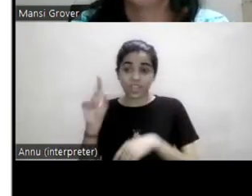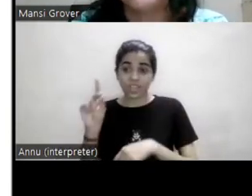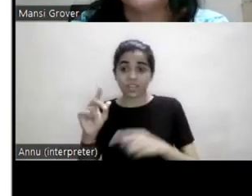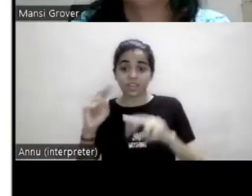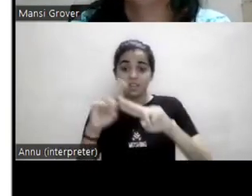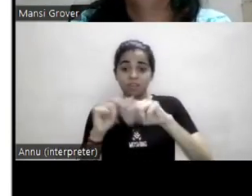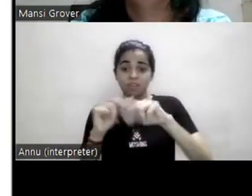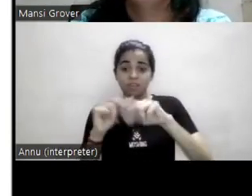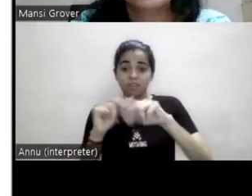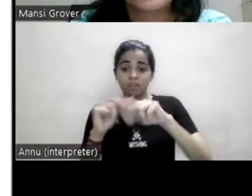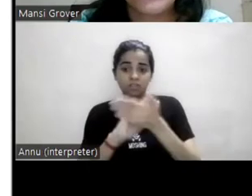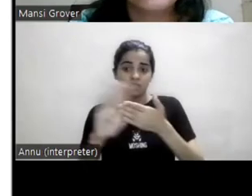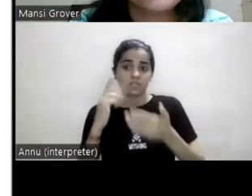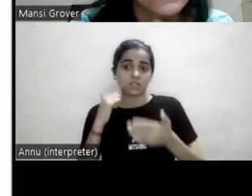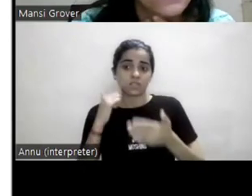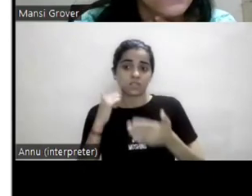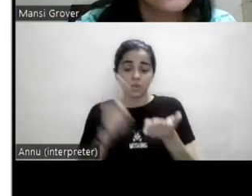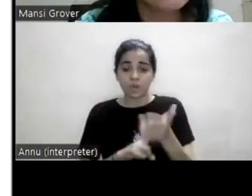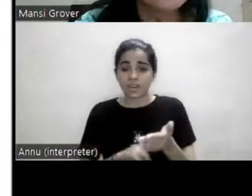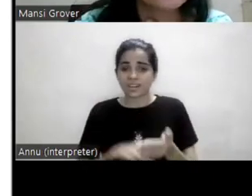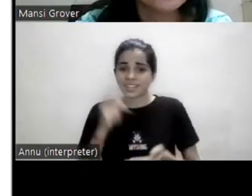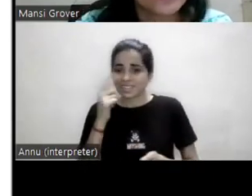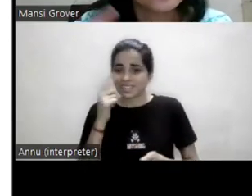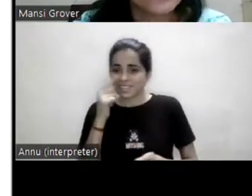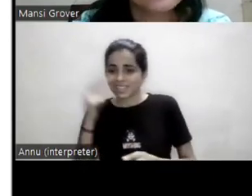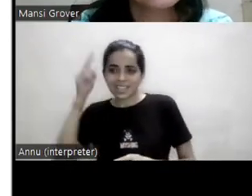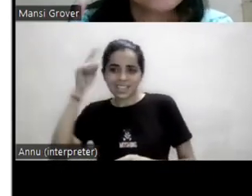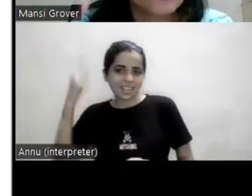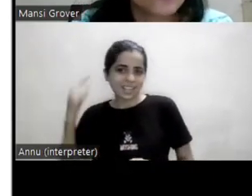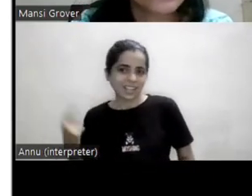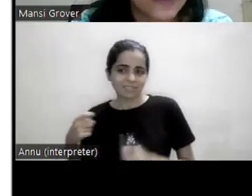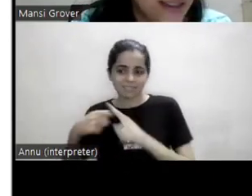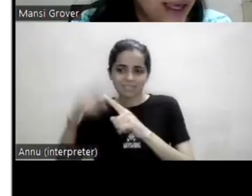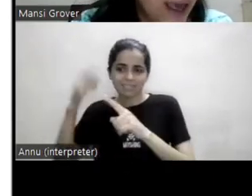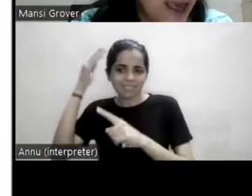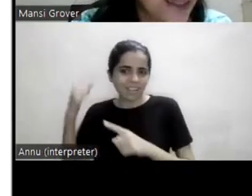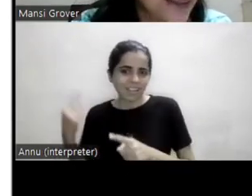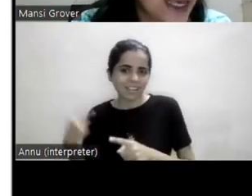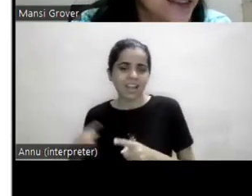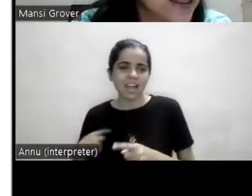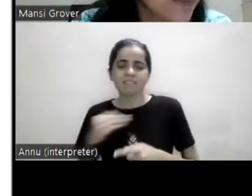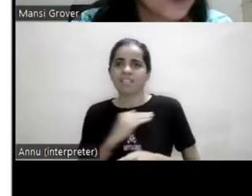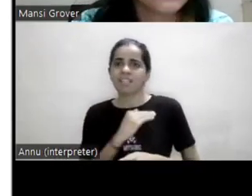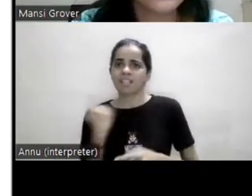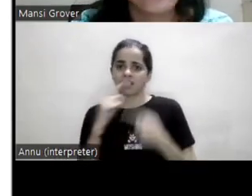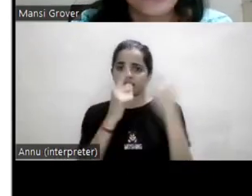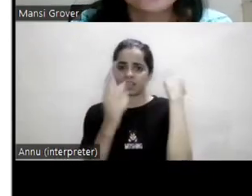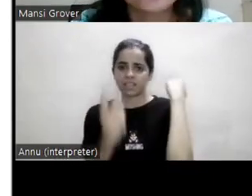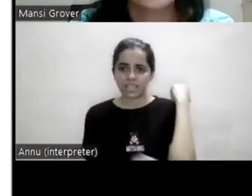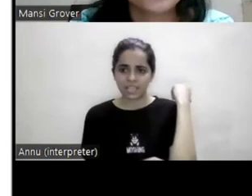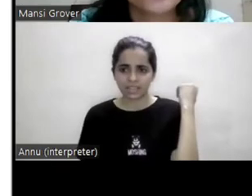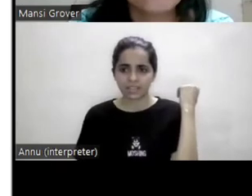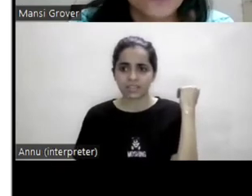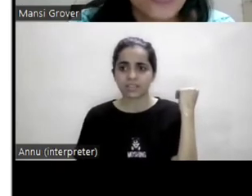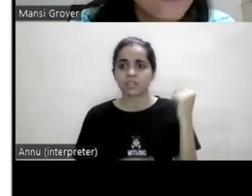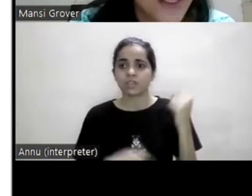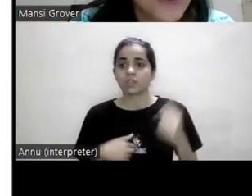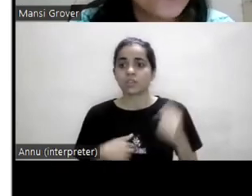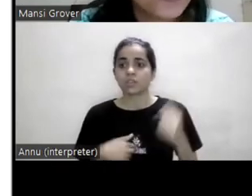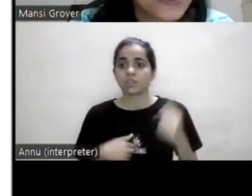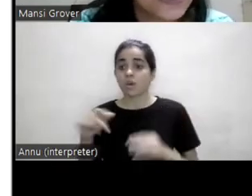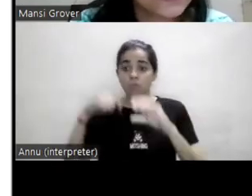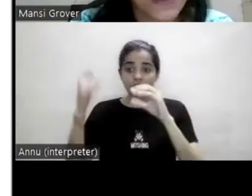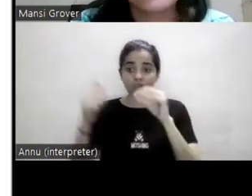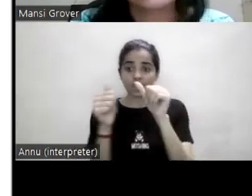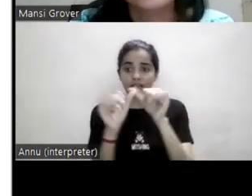Ranaut playing a drug addict and eventually she commits suicide. And then something like Aashiqui 2, where